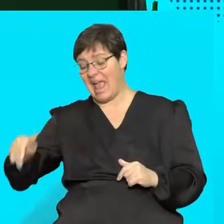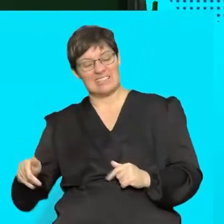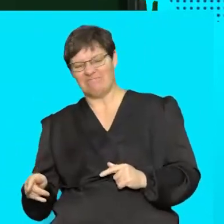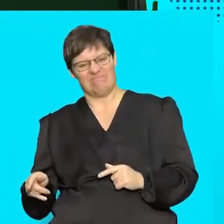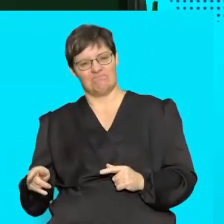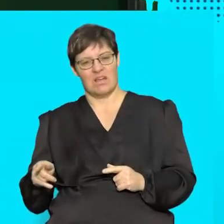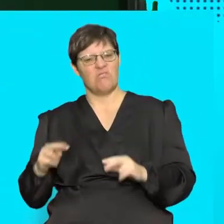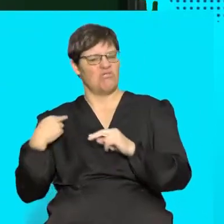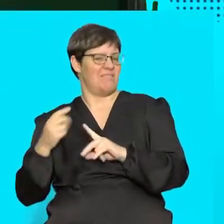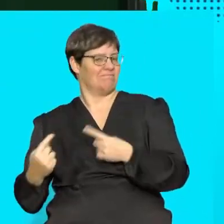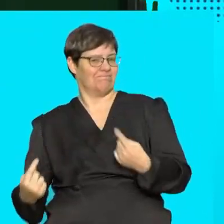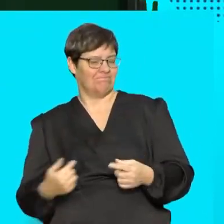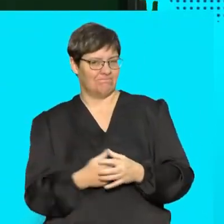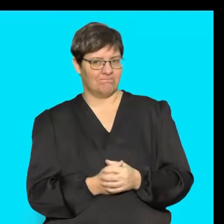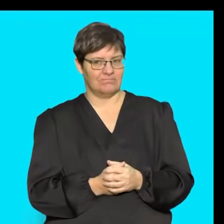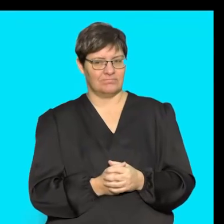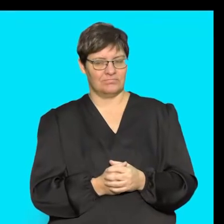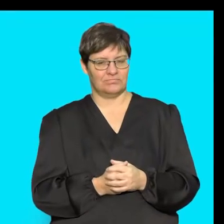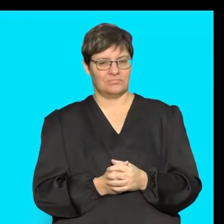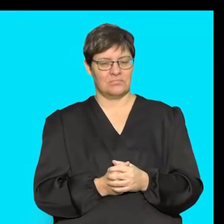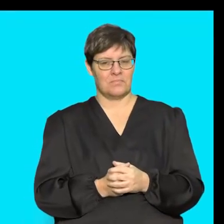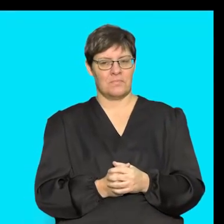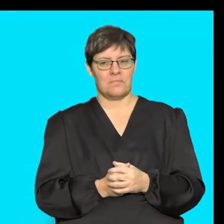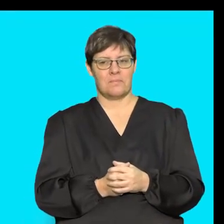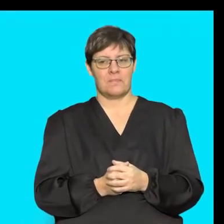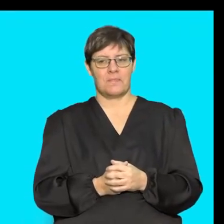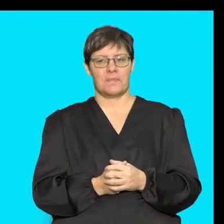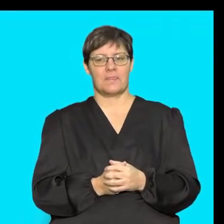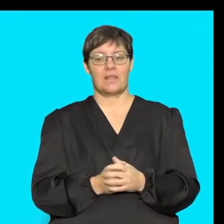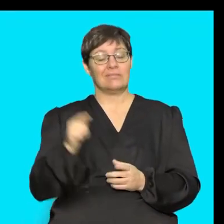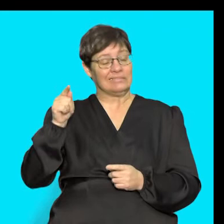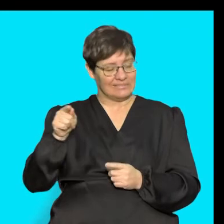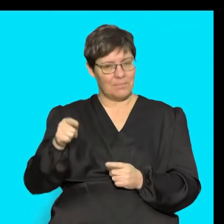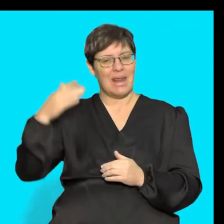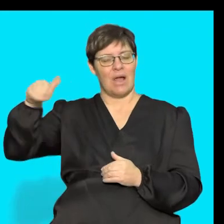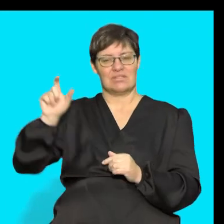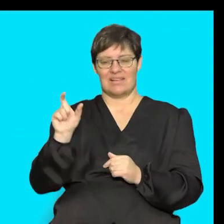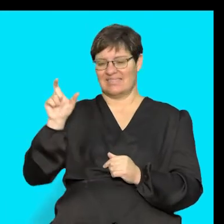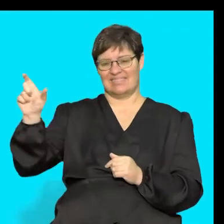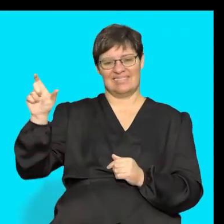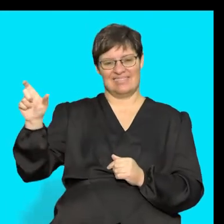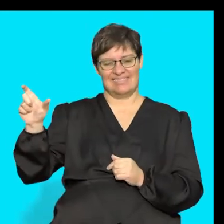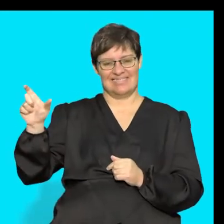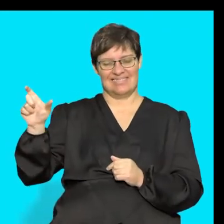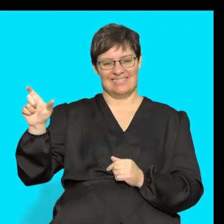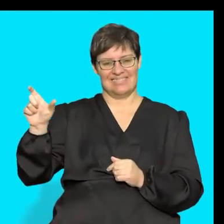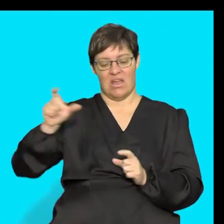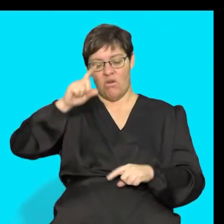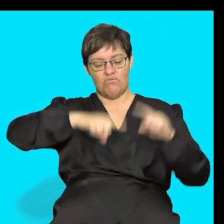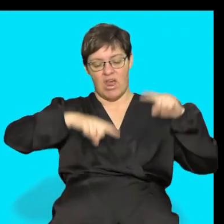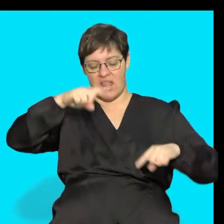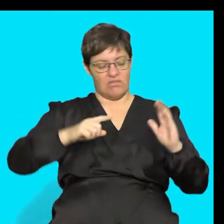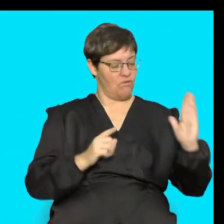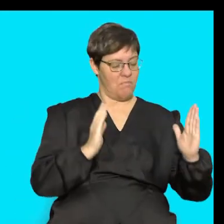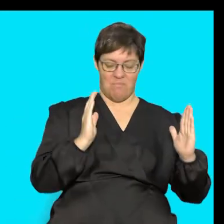at interpolating. How does it look like graphically? Extrapolating. This is extrapolating. So the range